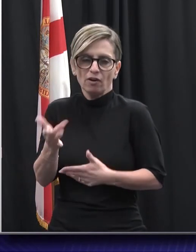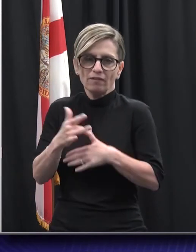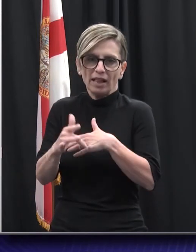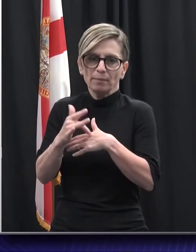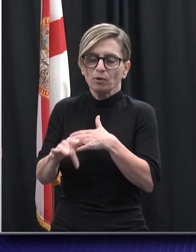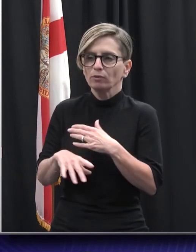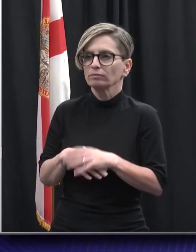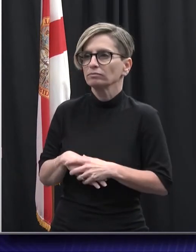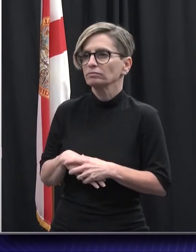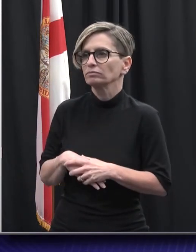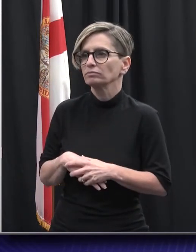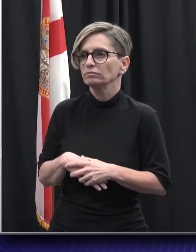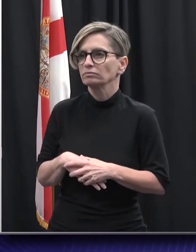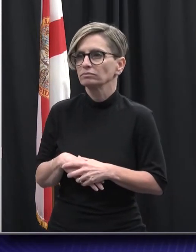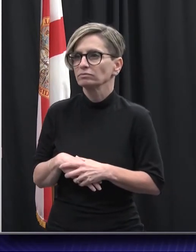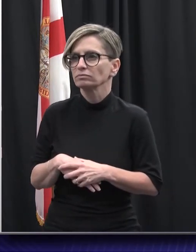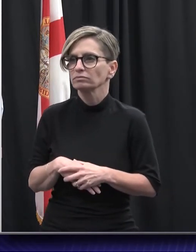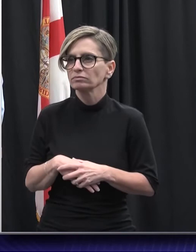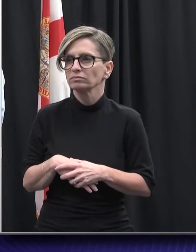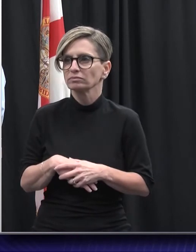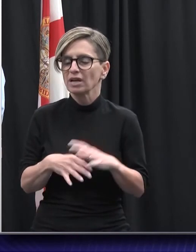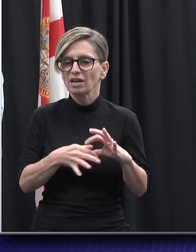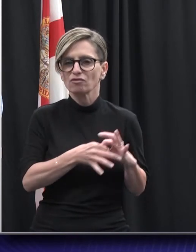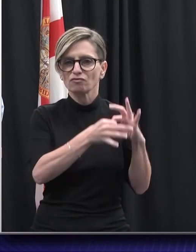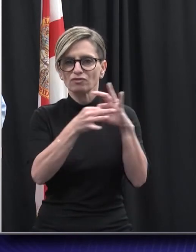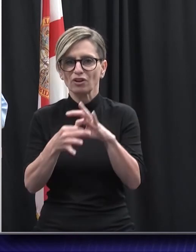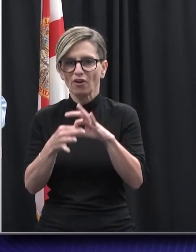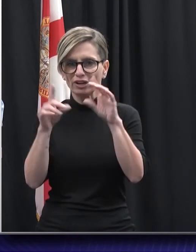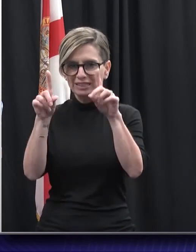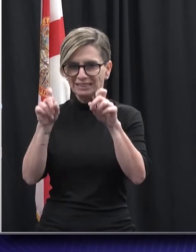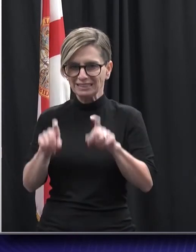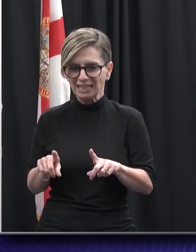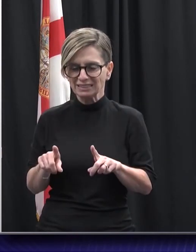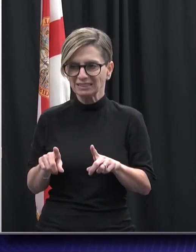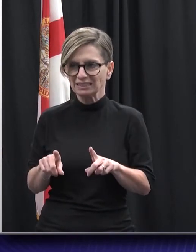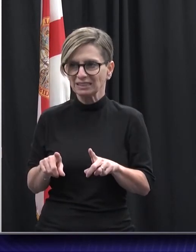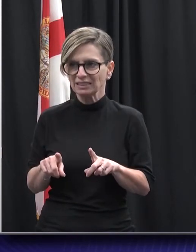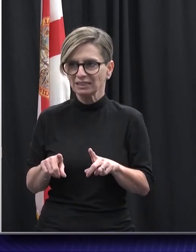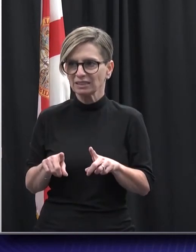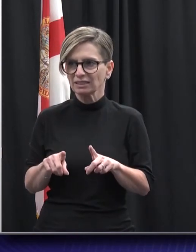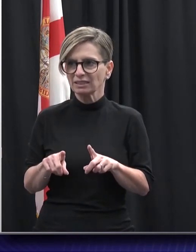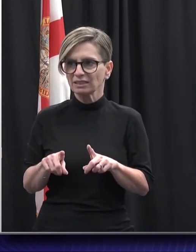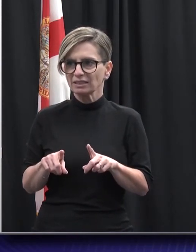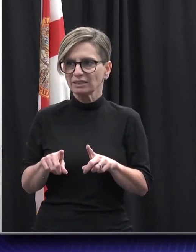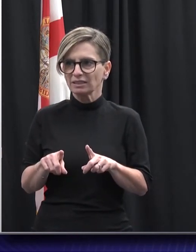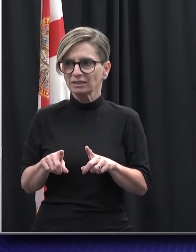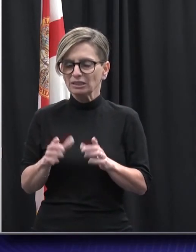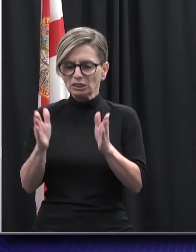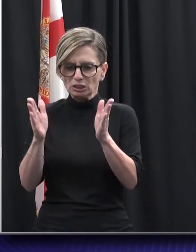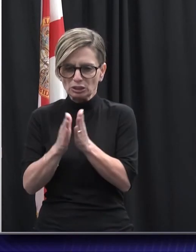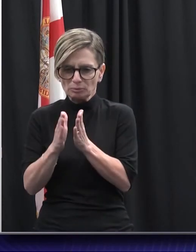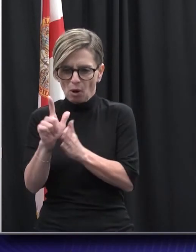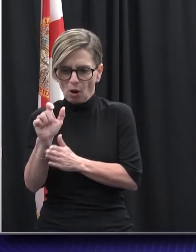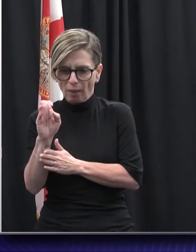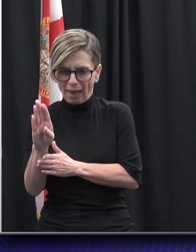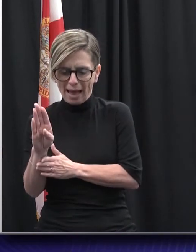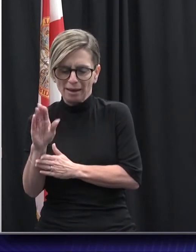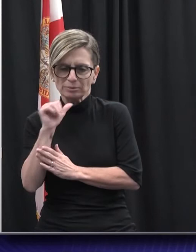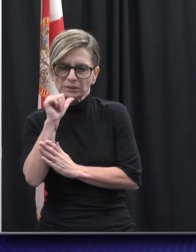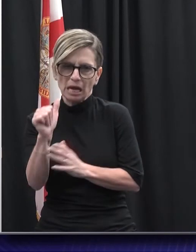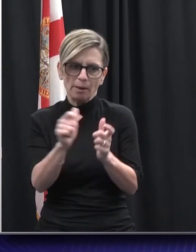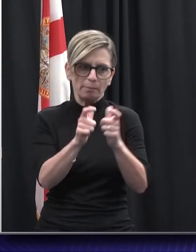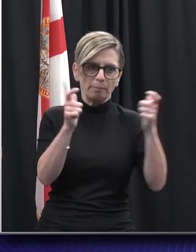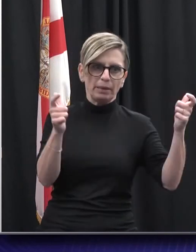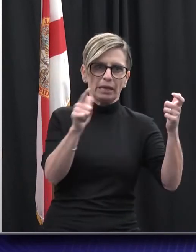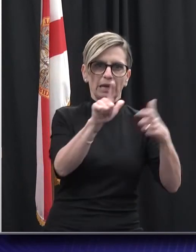Also, just regarding testing, we've actually been in touch with some just local smaller labs, not these big national